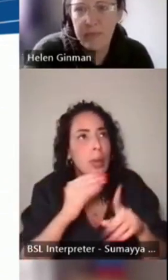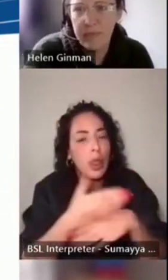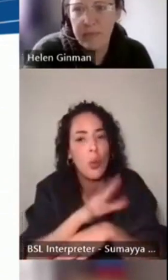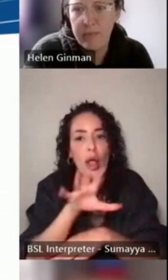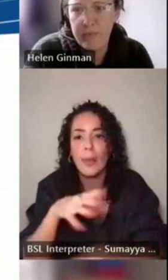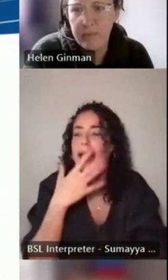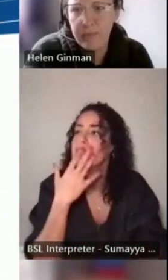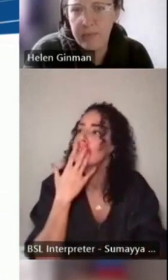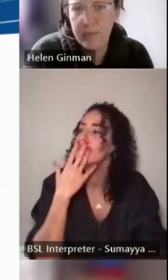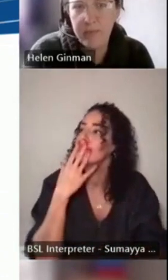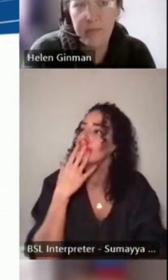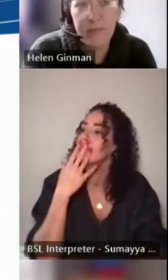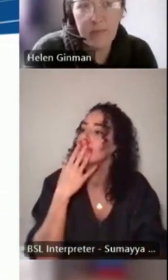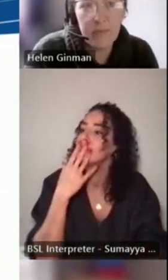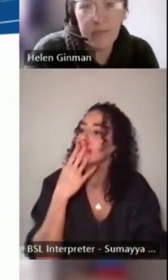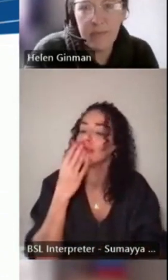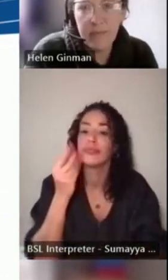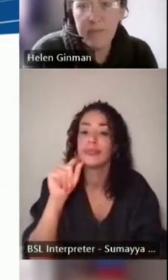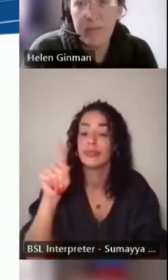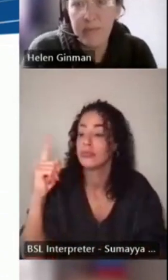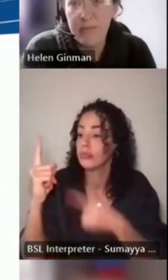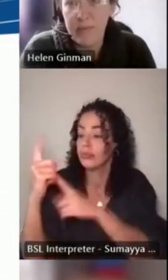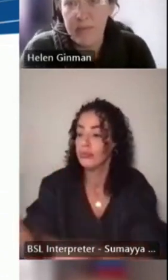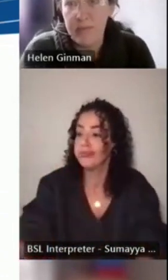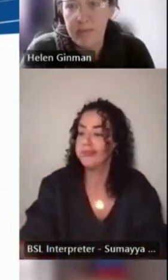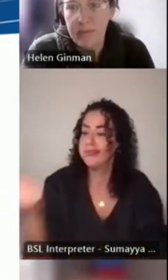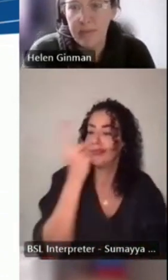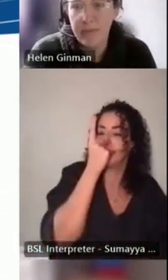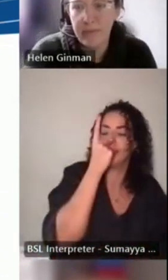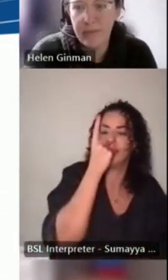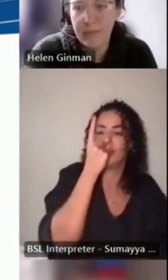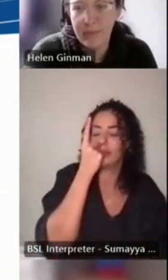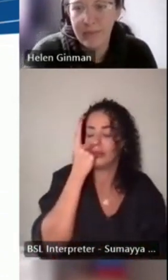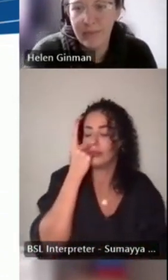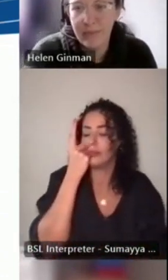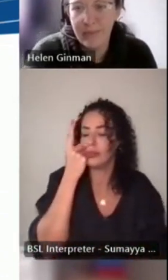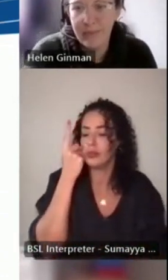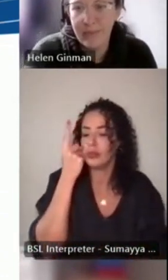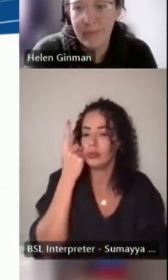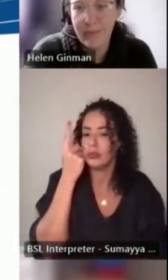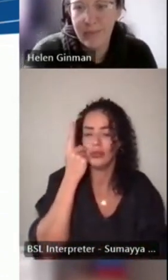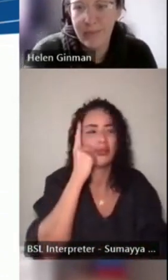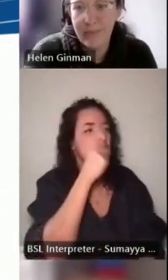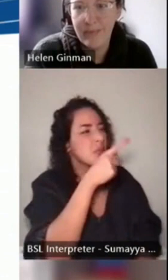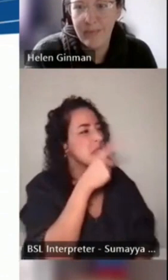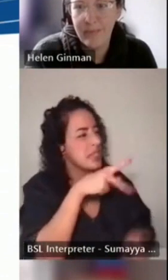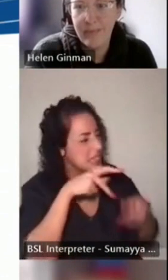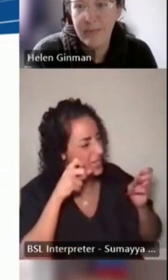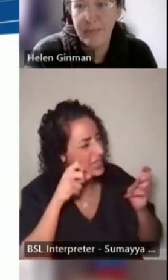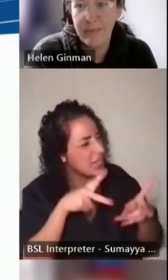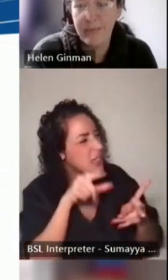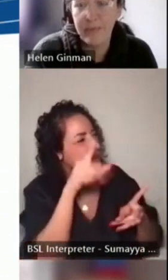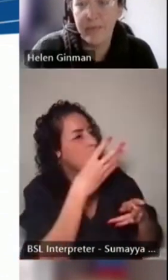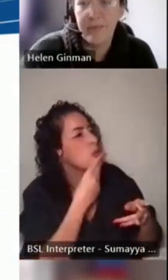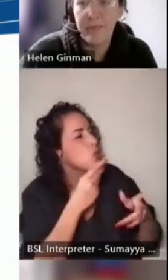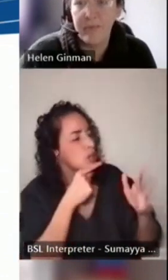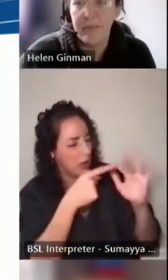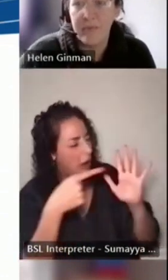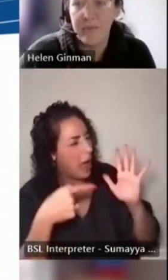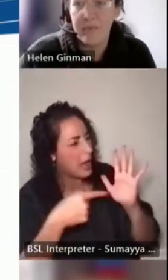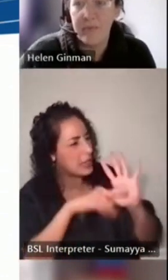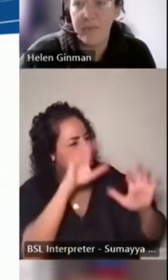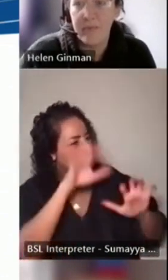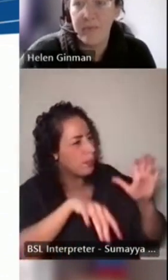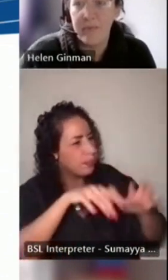Might be someone comes to you and they say, oh, the systems that we're using, the IT systems that we're